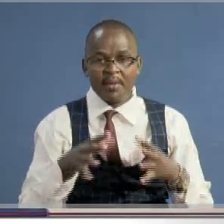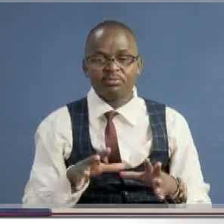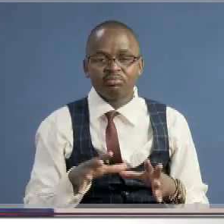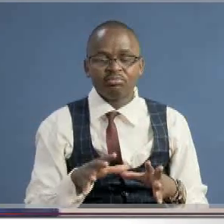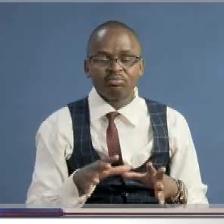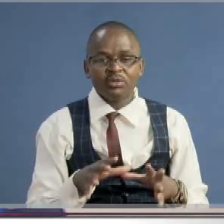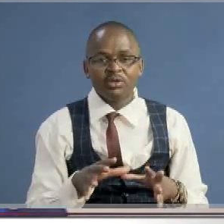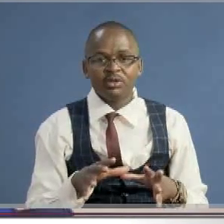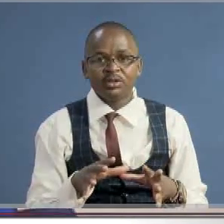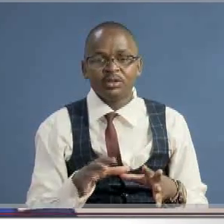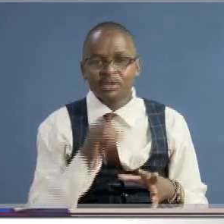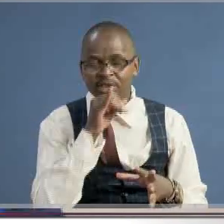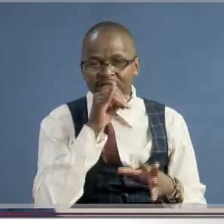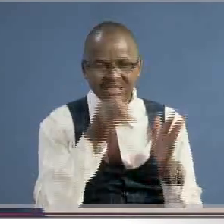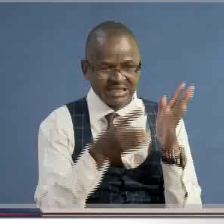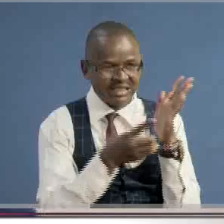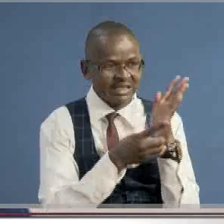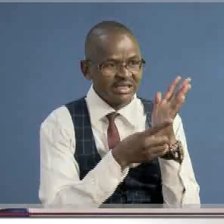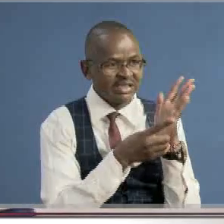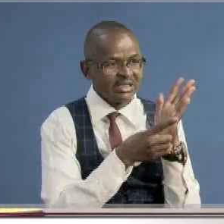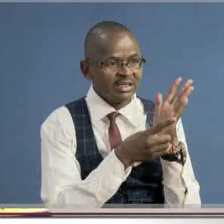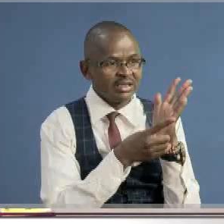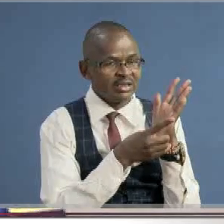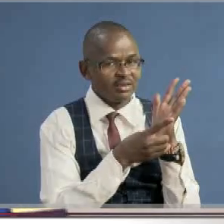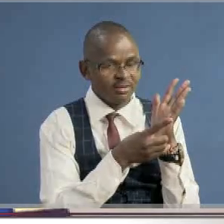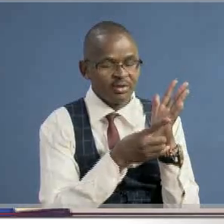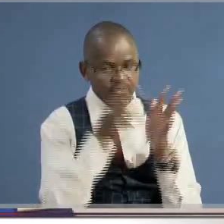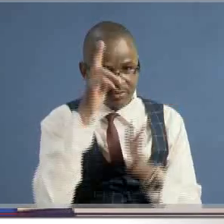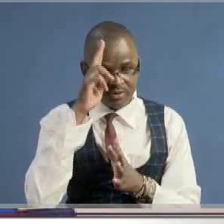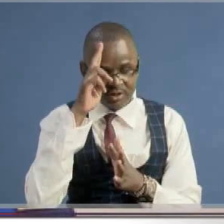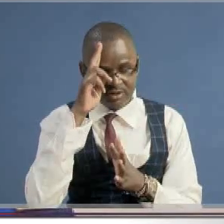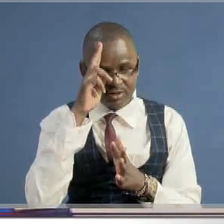is digitizing police operations